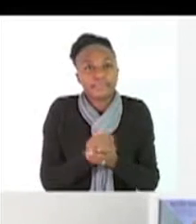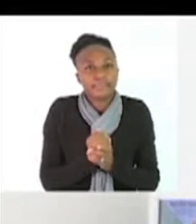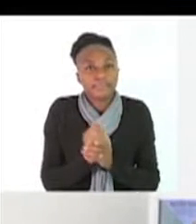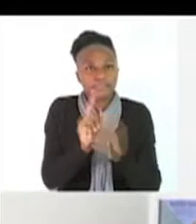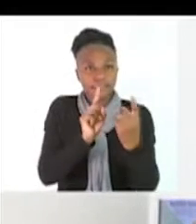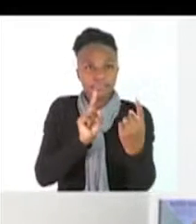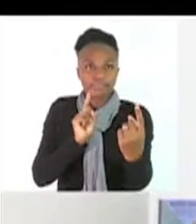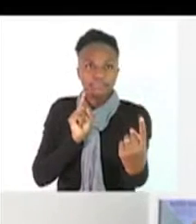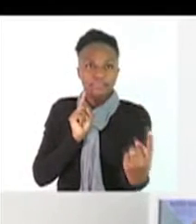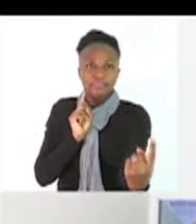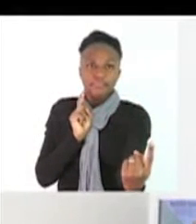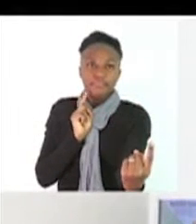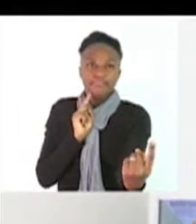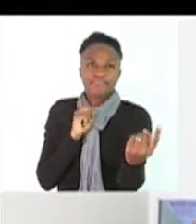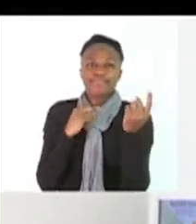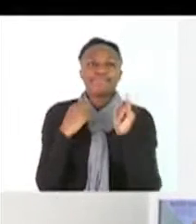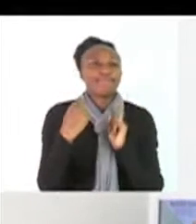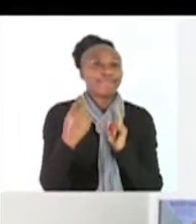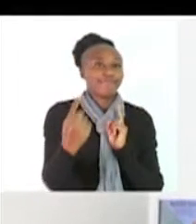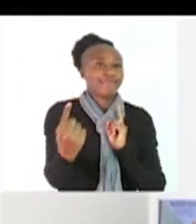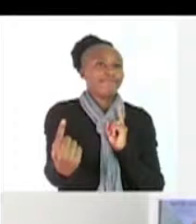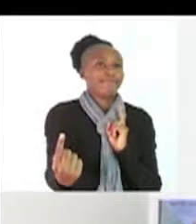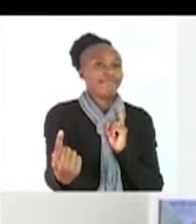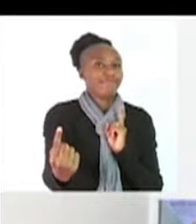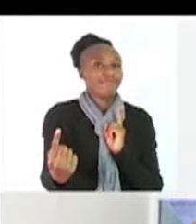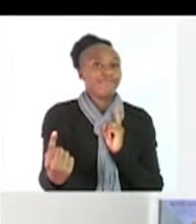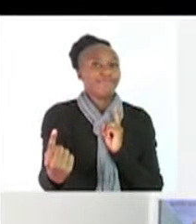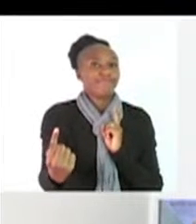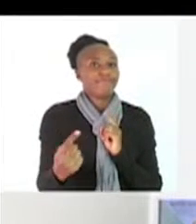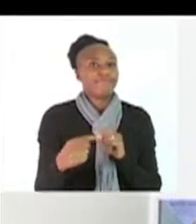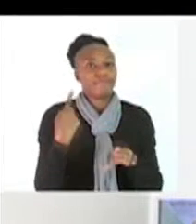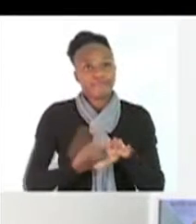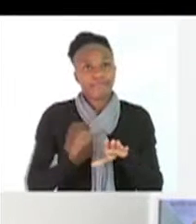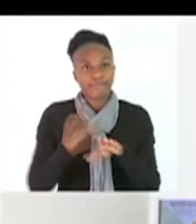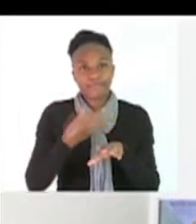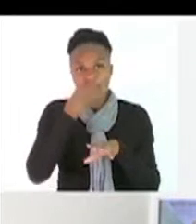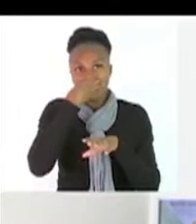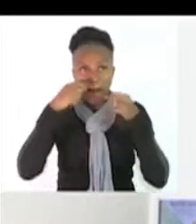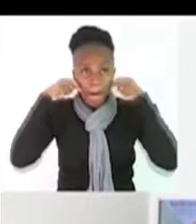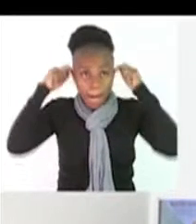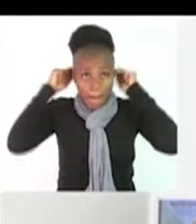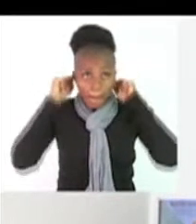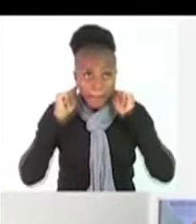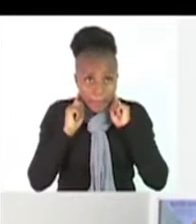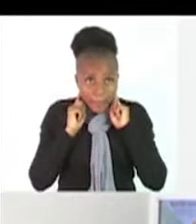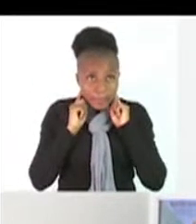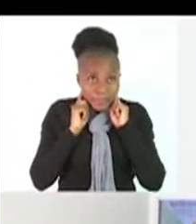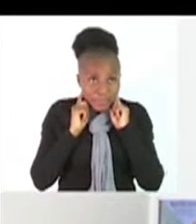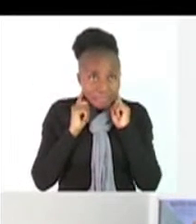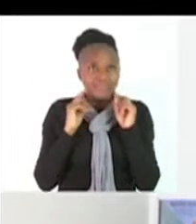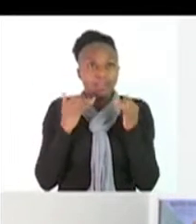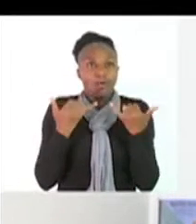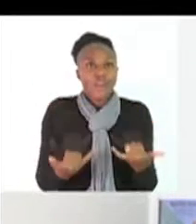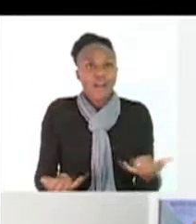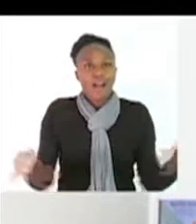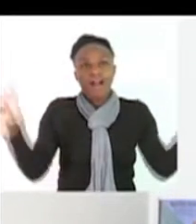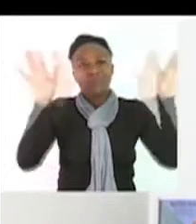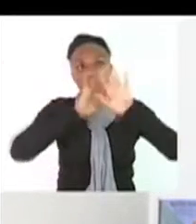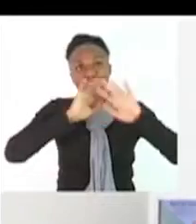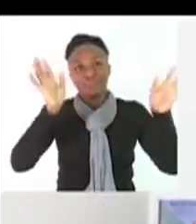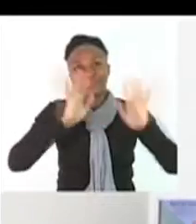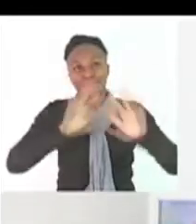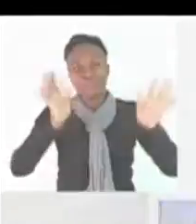Let's remember social distance as well. And then always wear your mask. That's from our side. It's